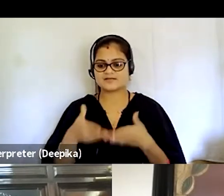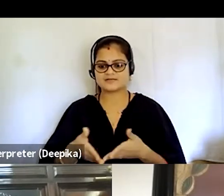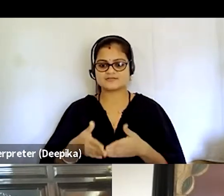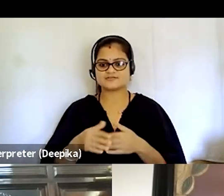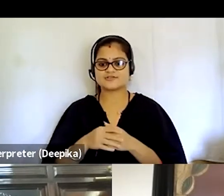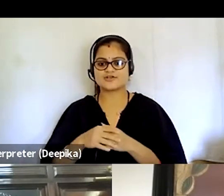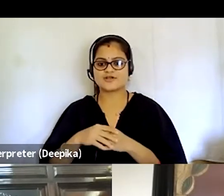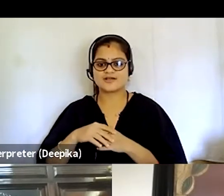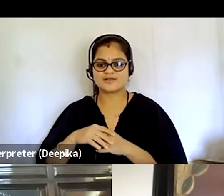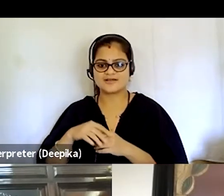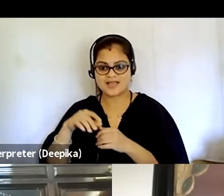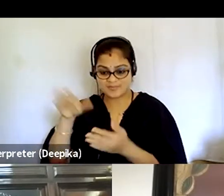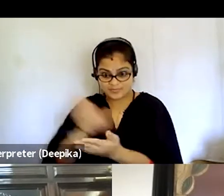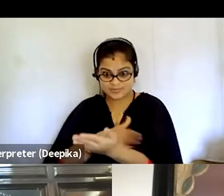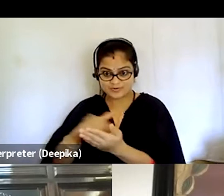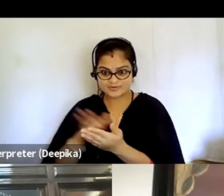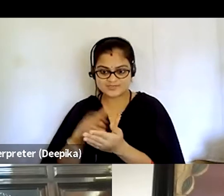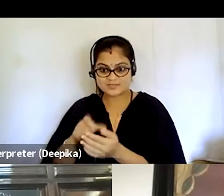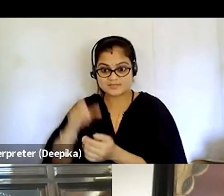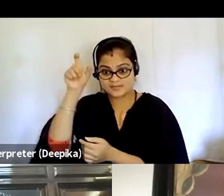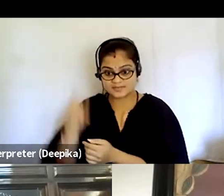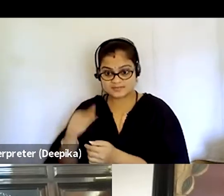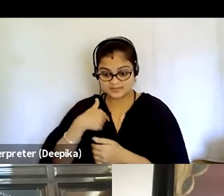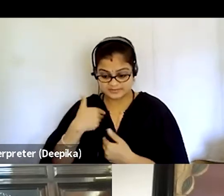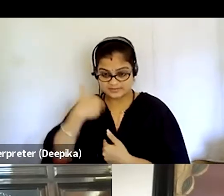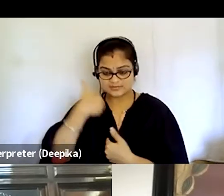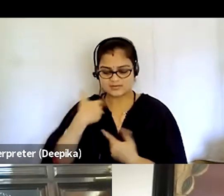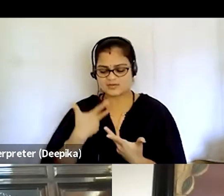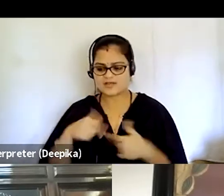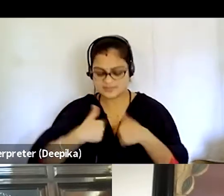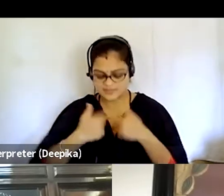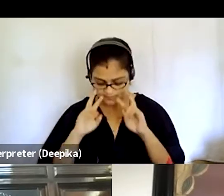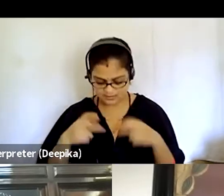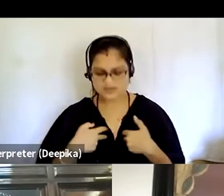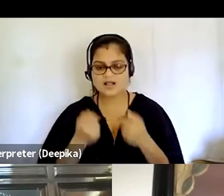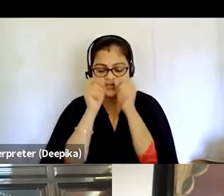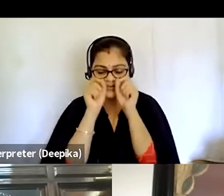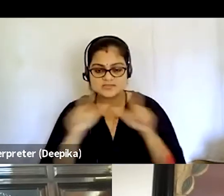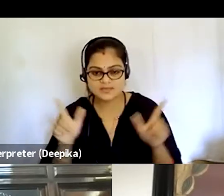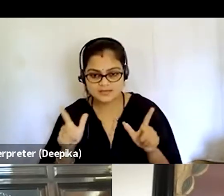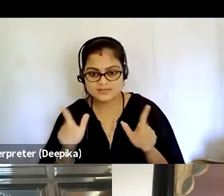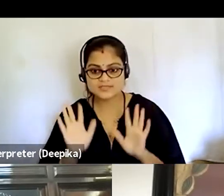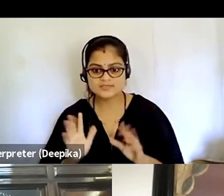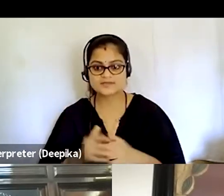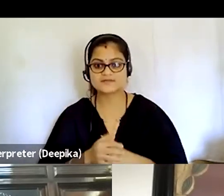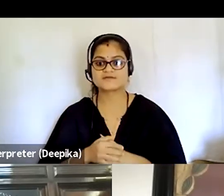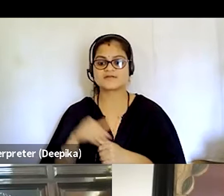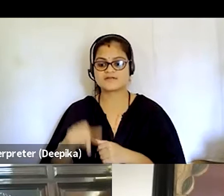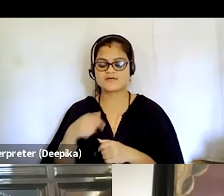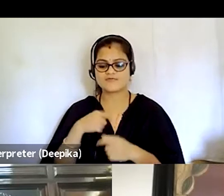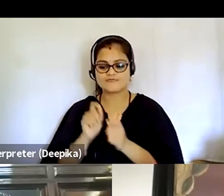music curator, it just happened. It sort of surprised me. I didn't even understand the amount of work involved in